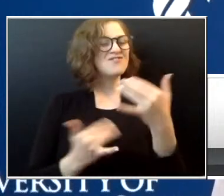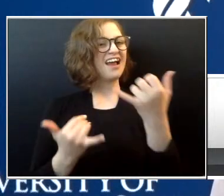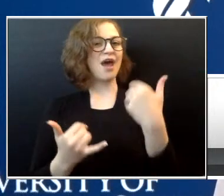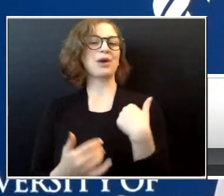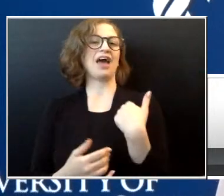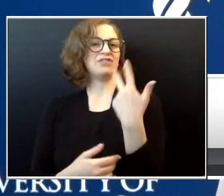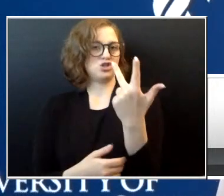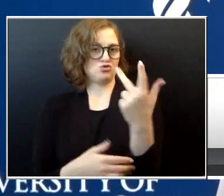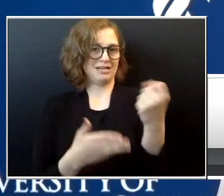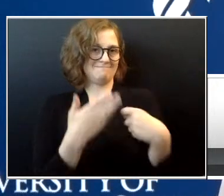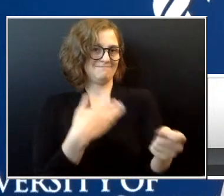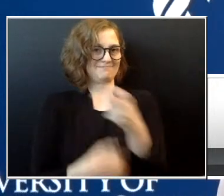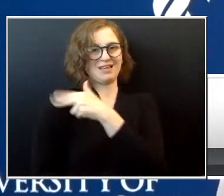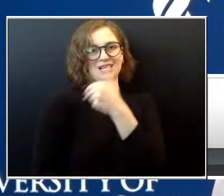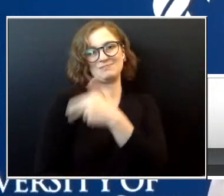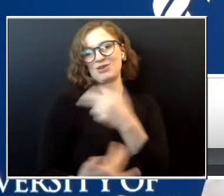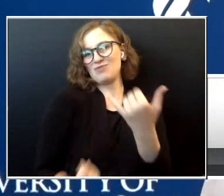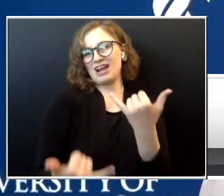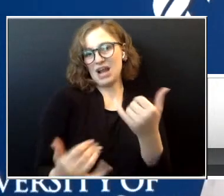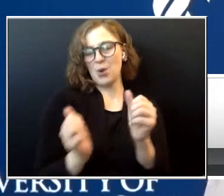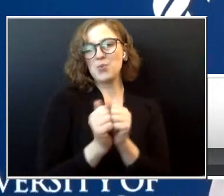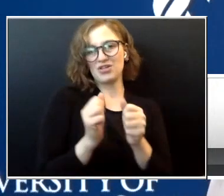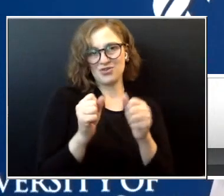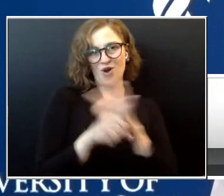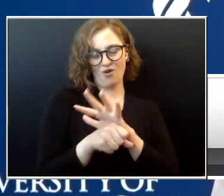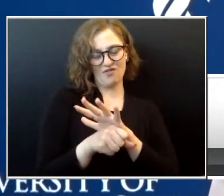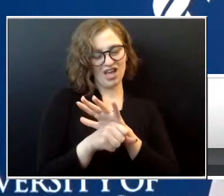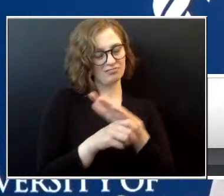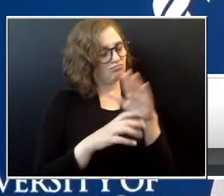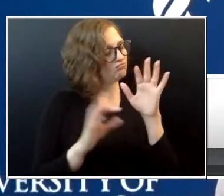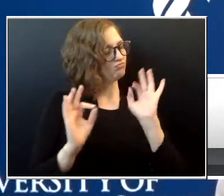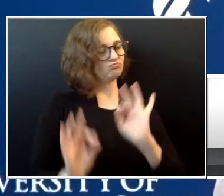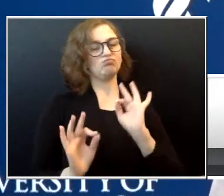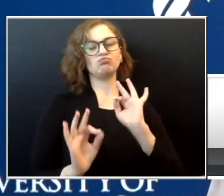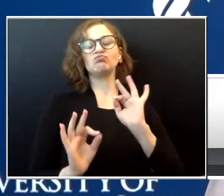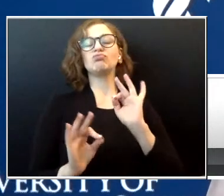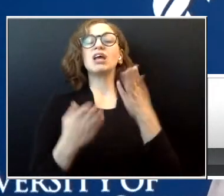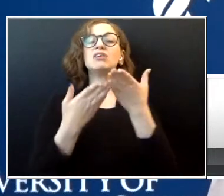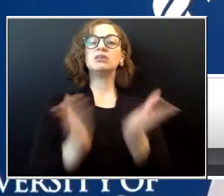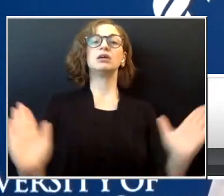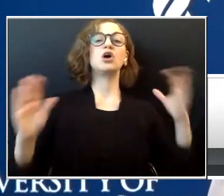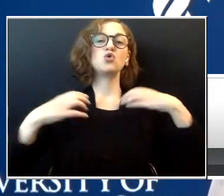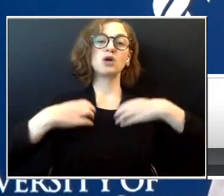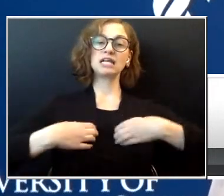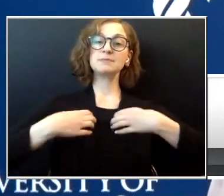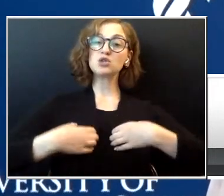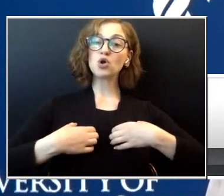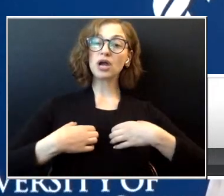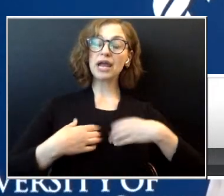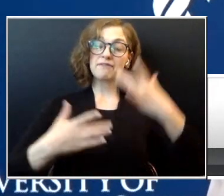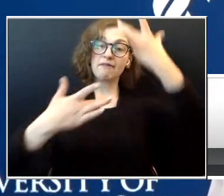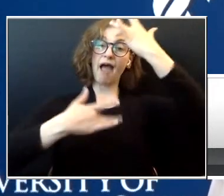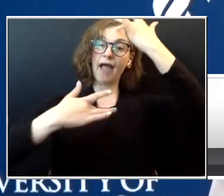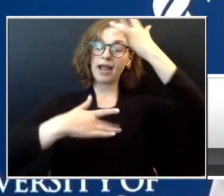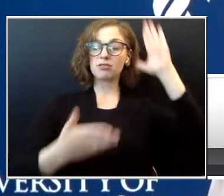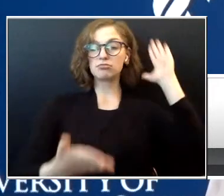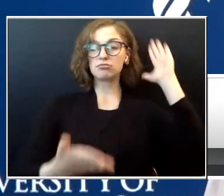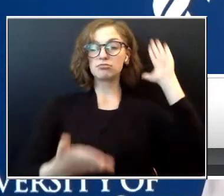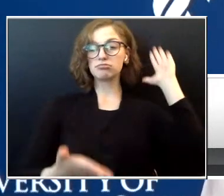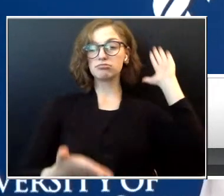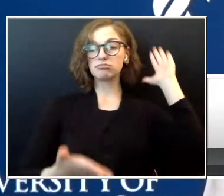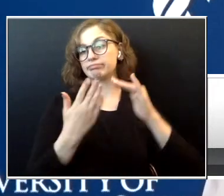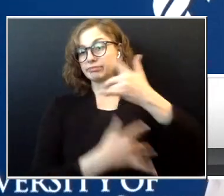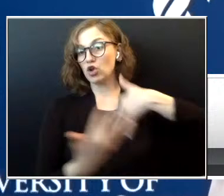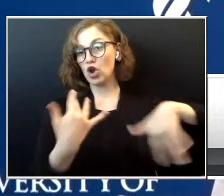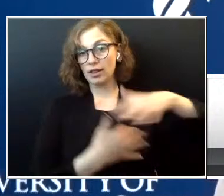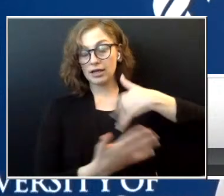So it is going the right direction. Overall, respiratory viruses are really decreased in circulation right now. Again, we're kind of